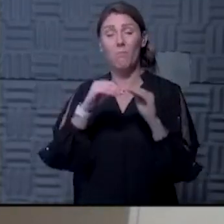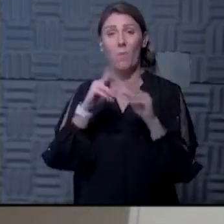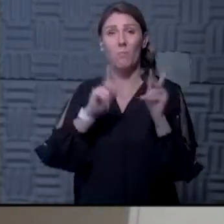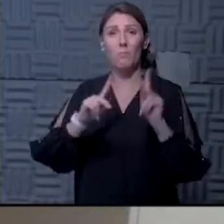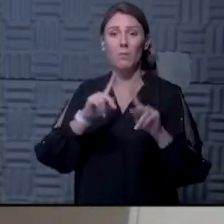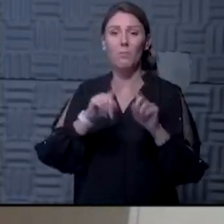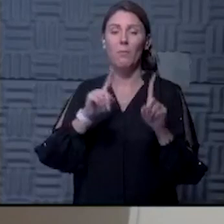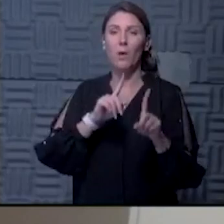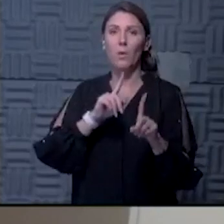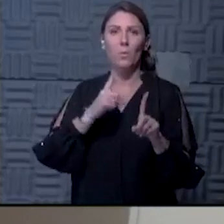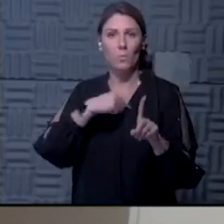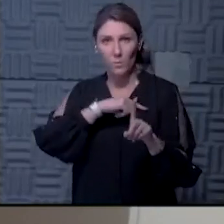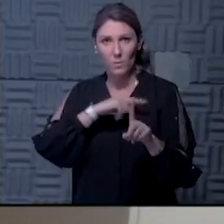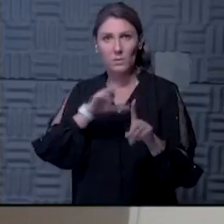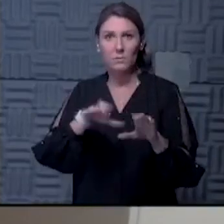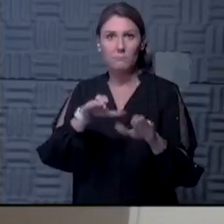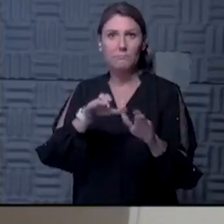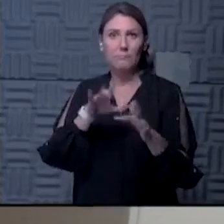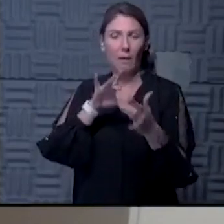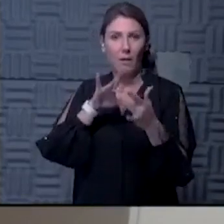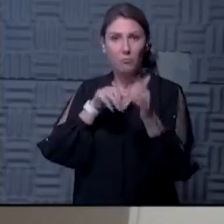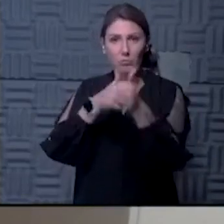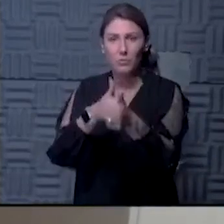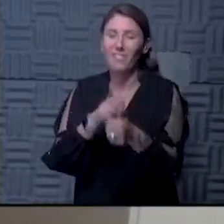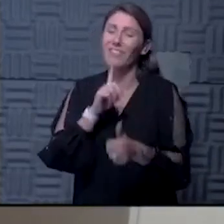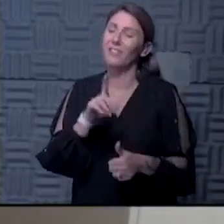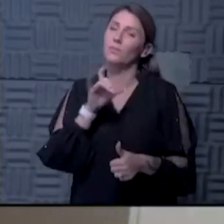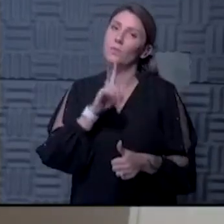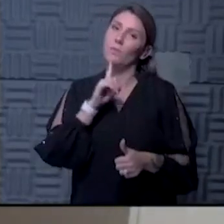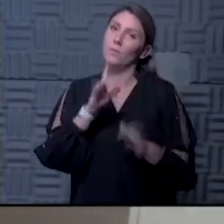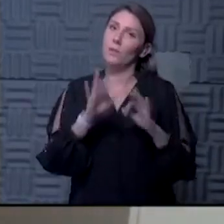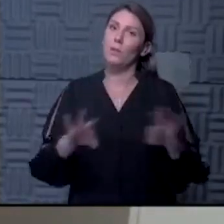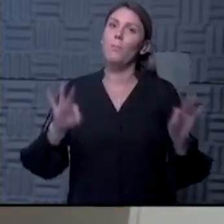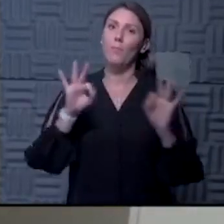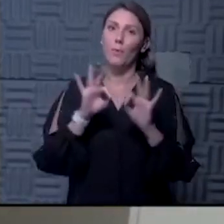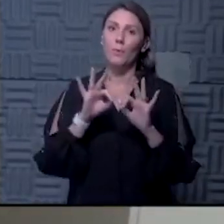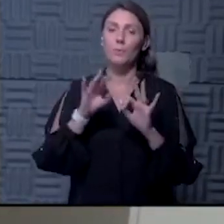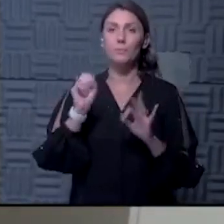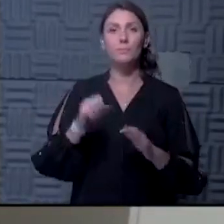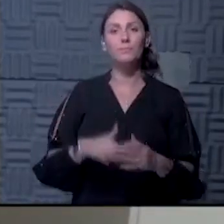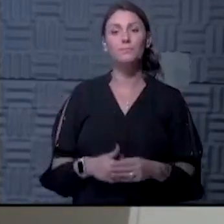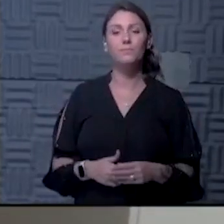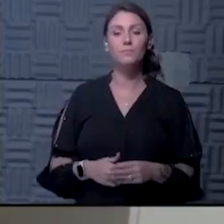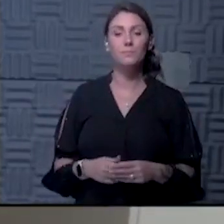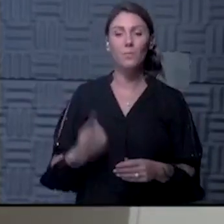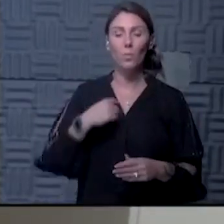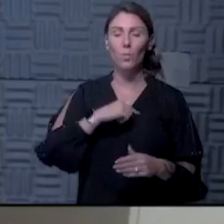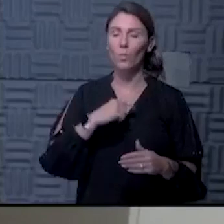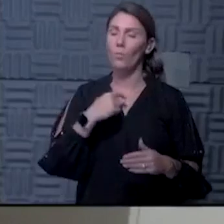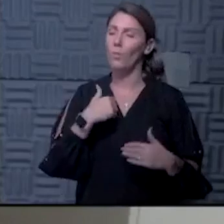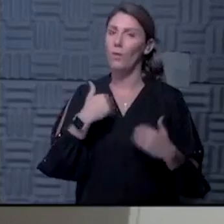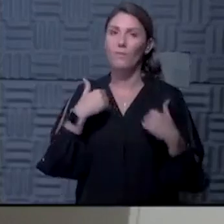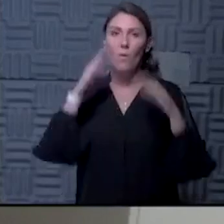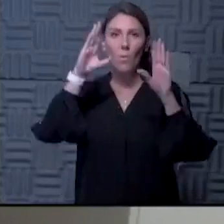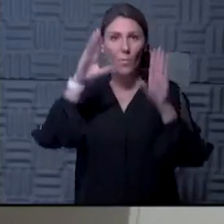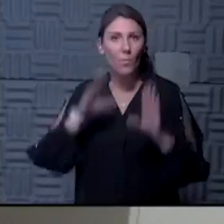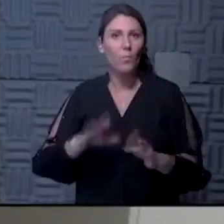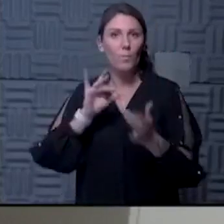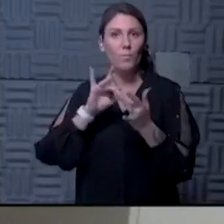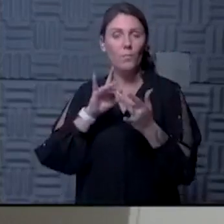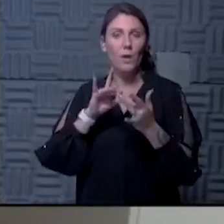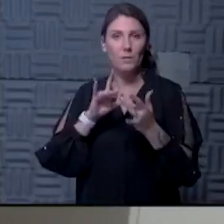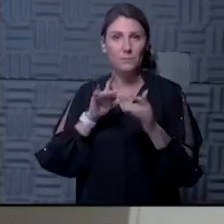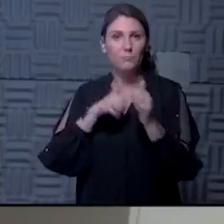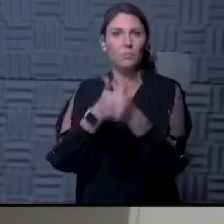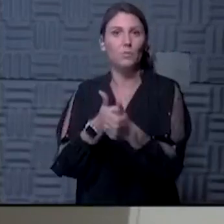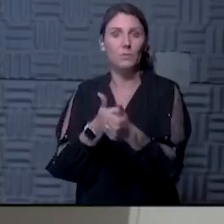tracing. Which I think is extremely, extremely important. We have a great contact trace team here at the Royals,